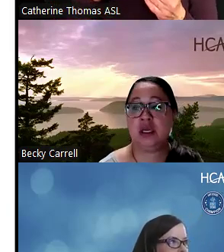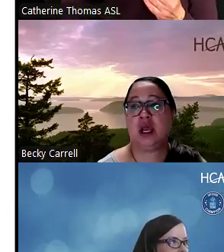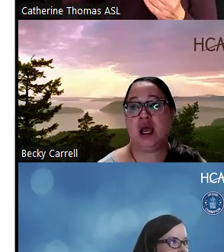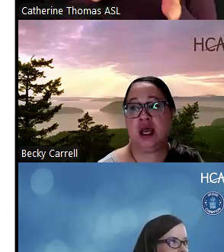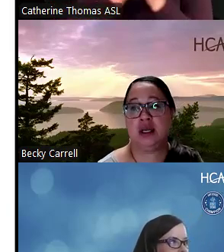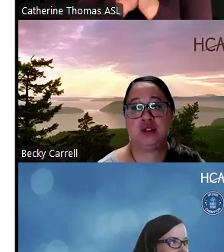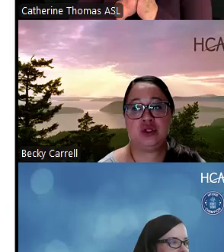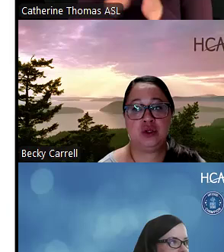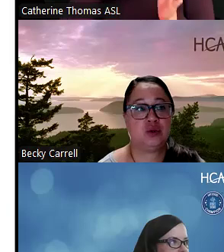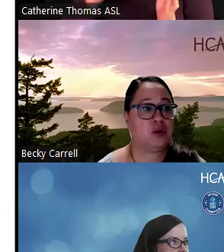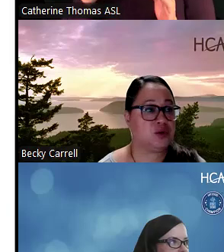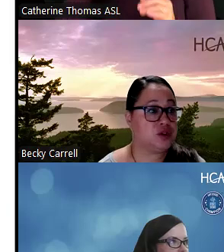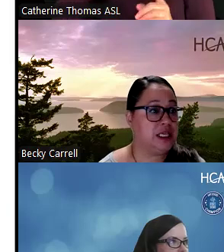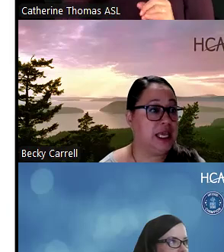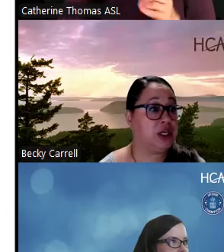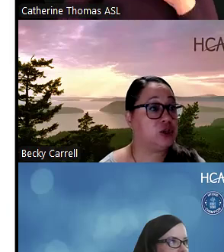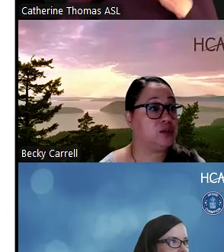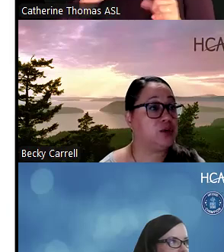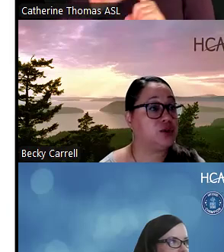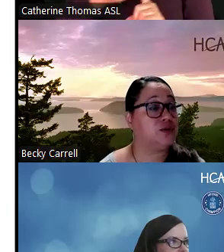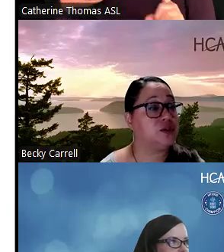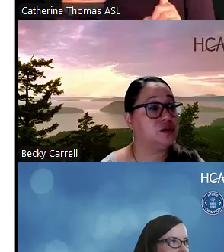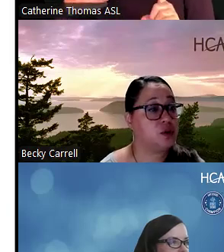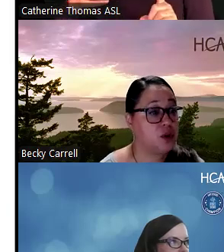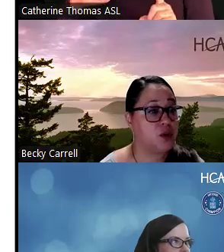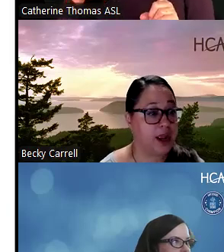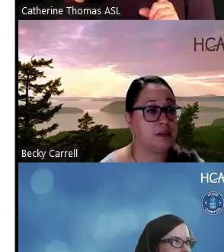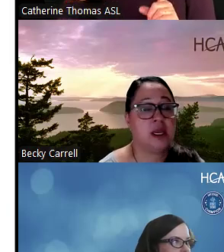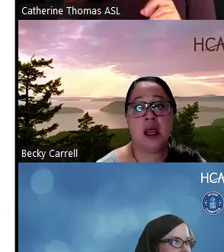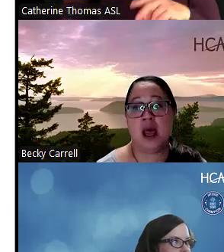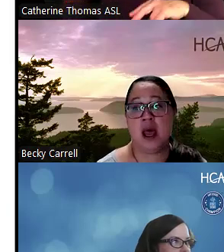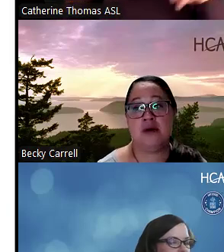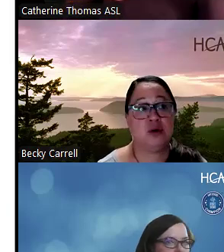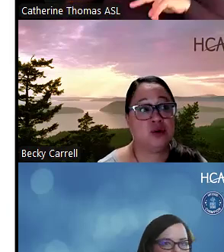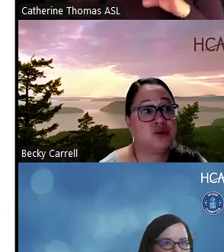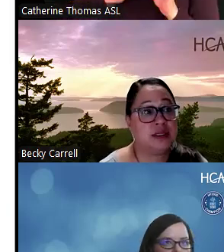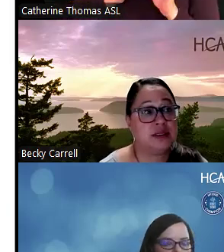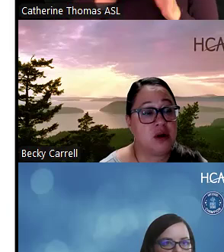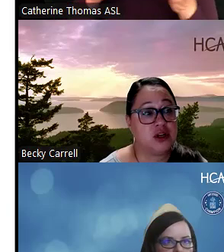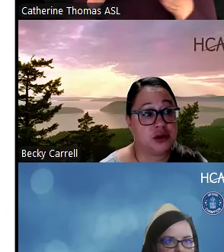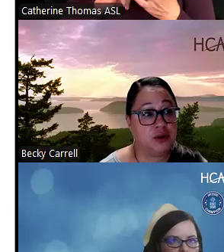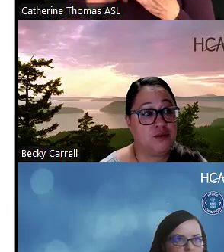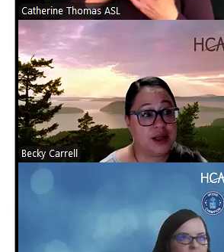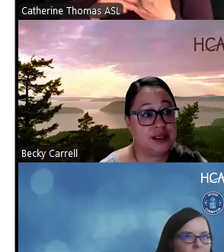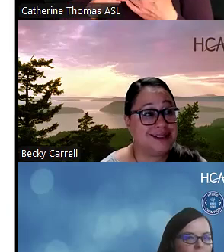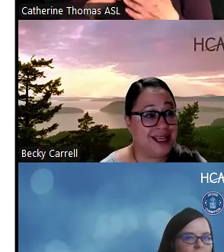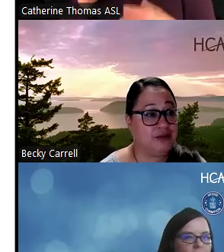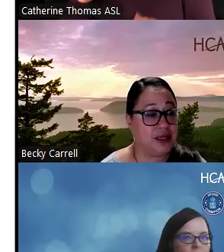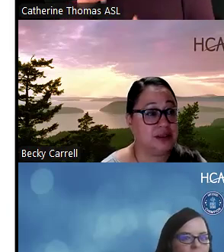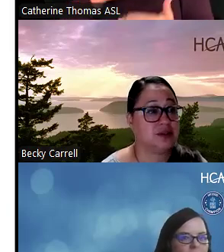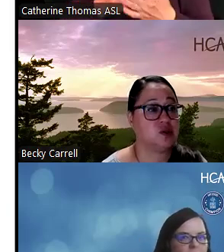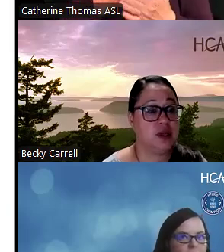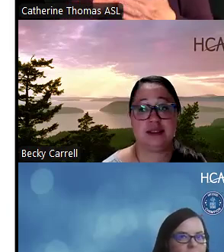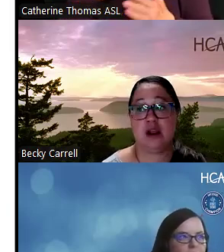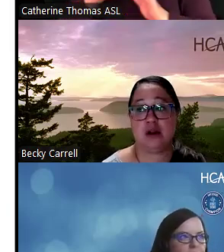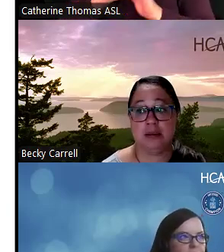expansion to oversee an interpreter services program. Those funds are general fund state